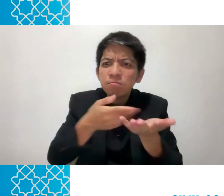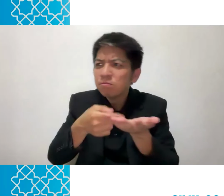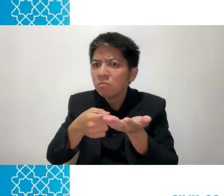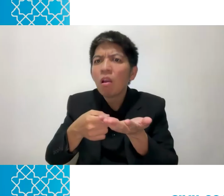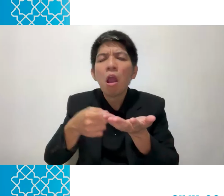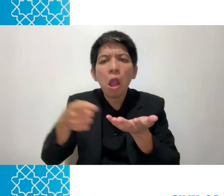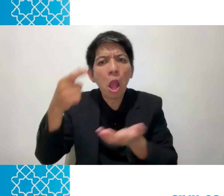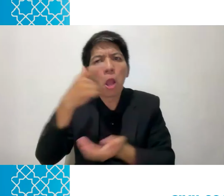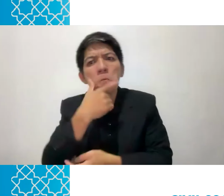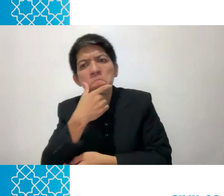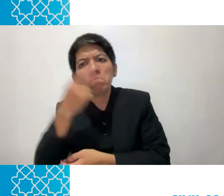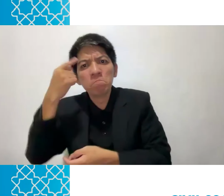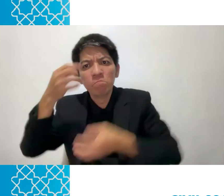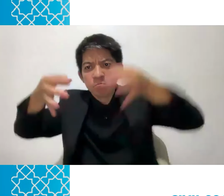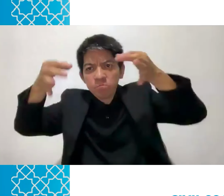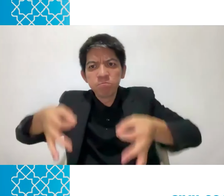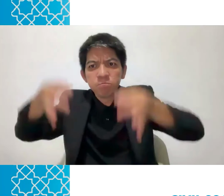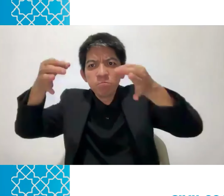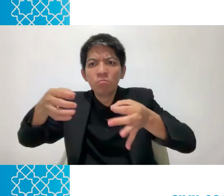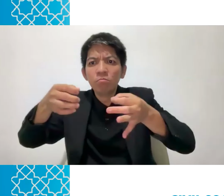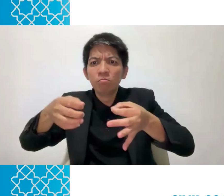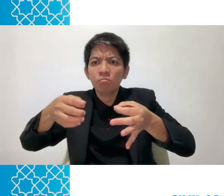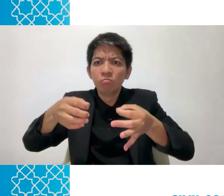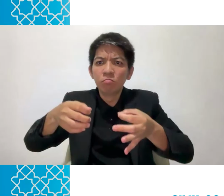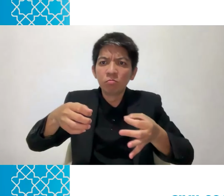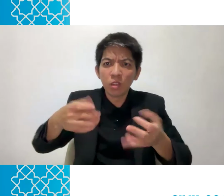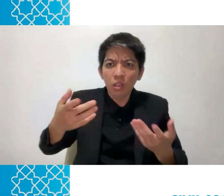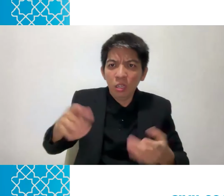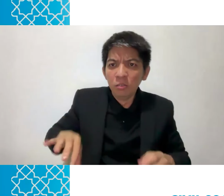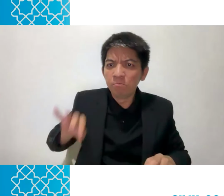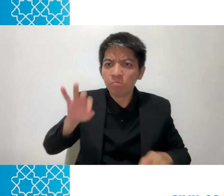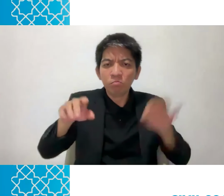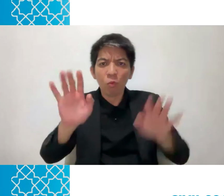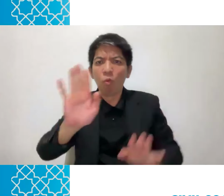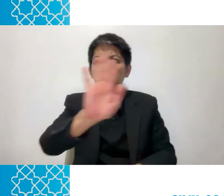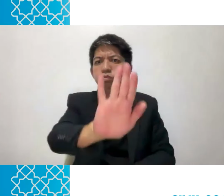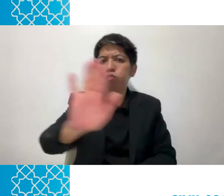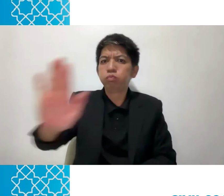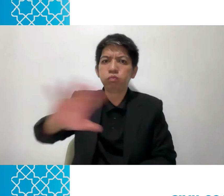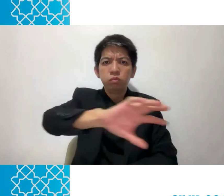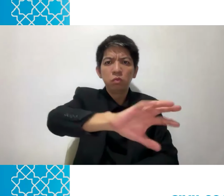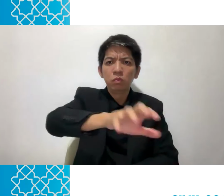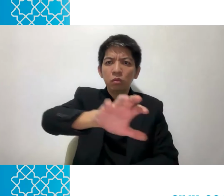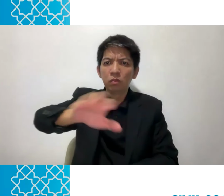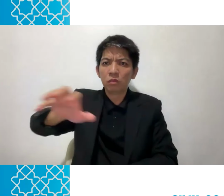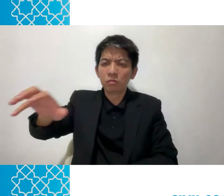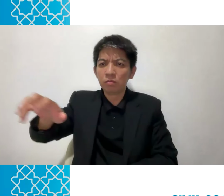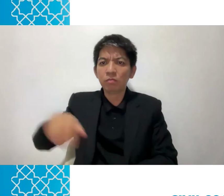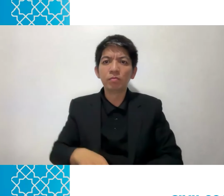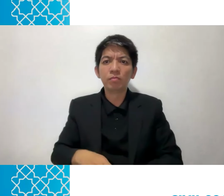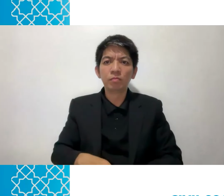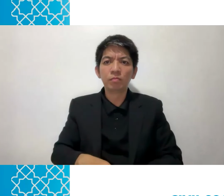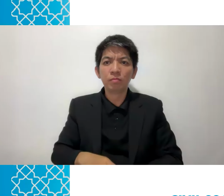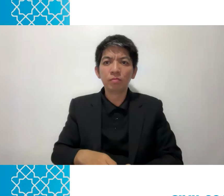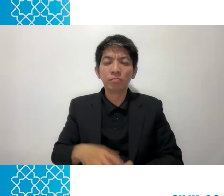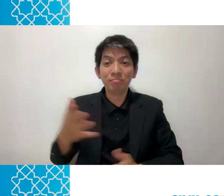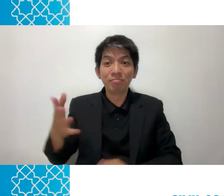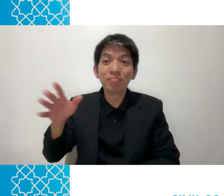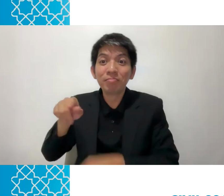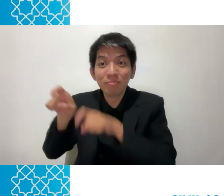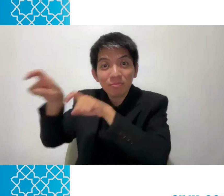civil society, or are specific groups. For example, the small-scale farmers are critical to, you know,